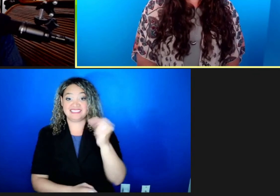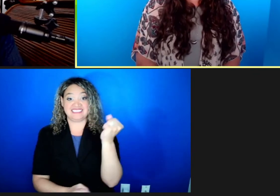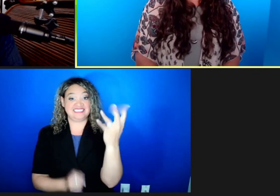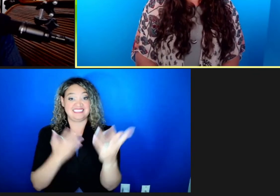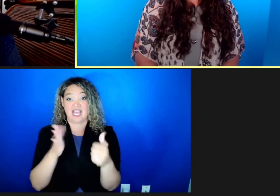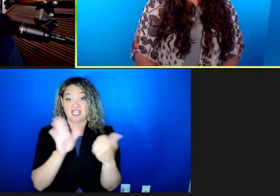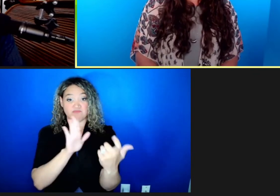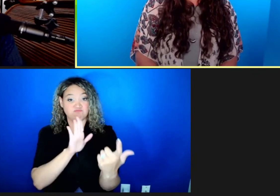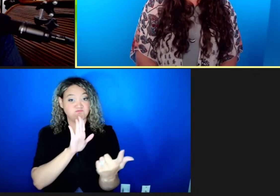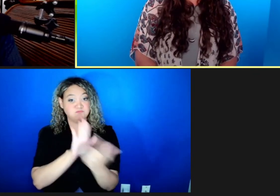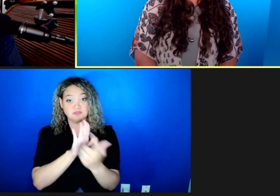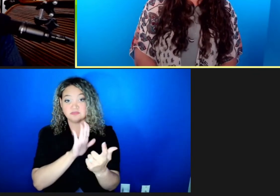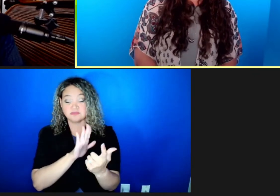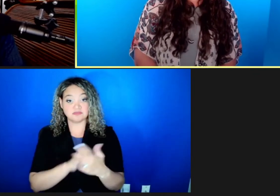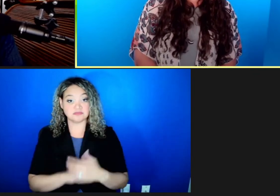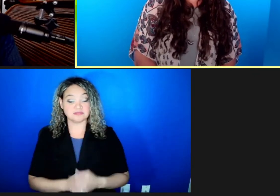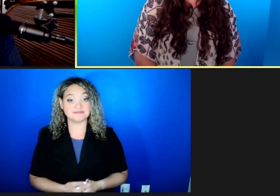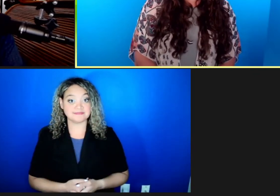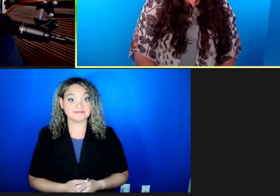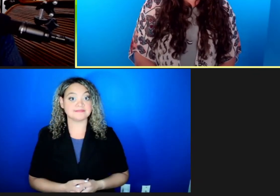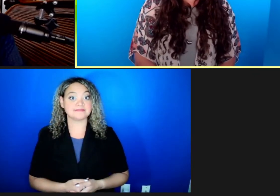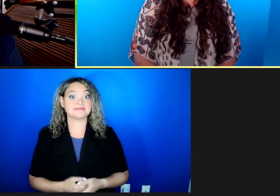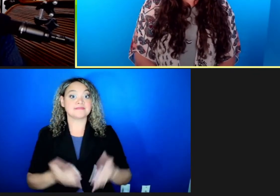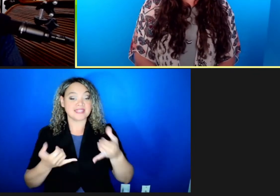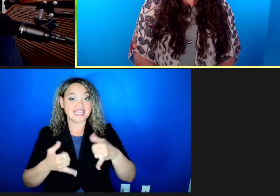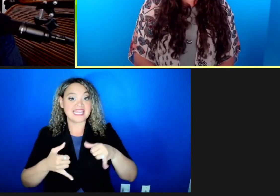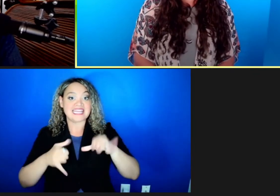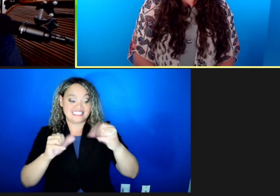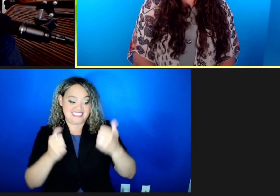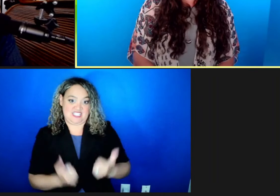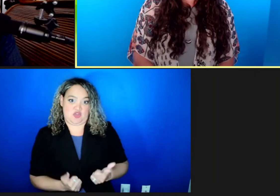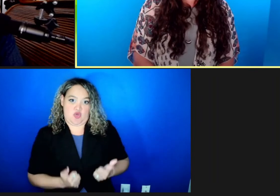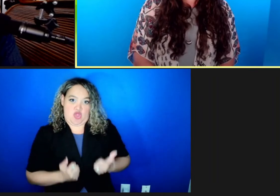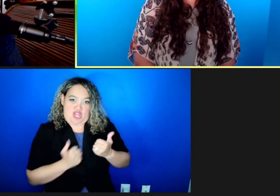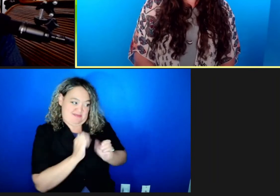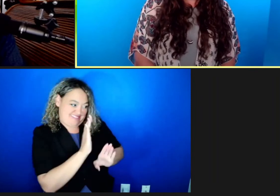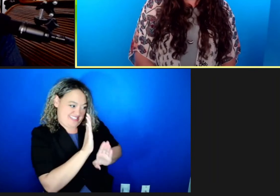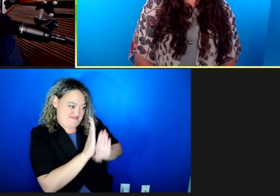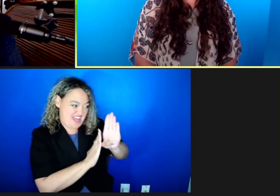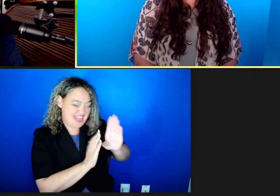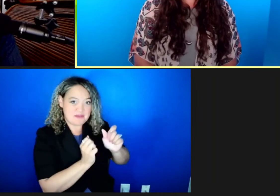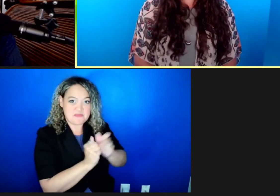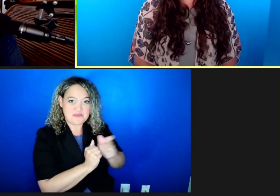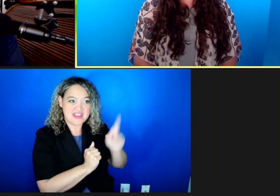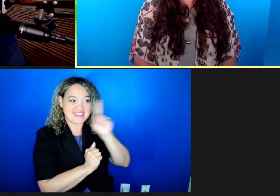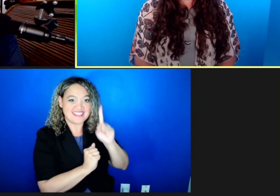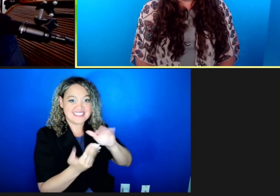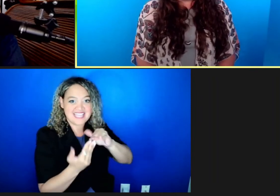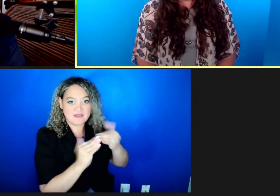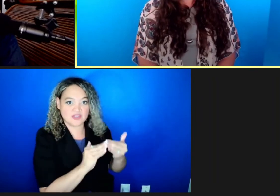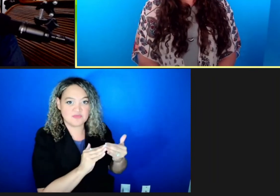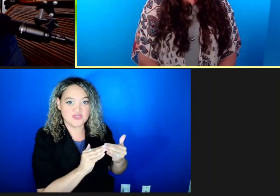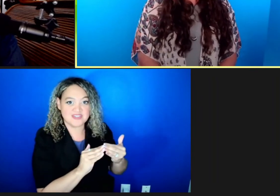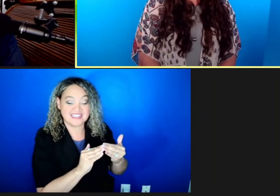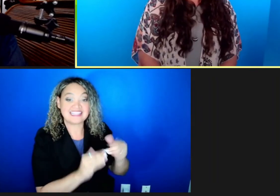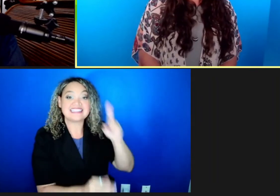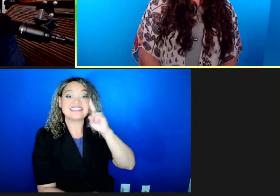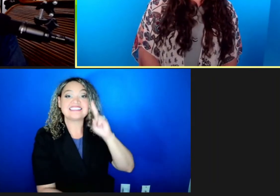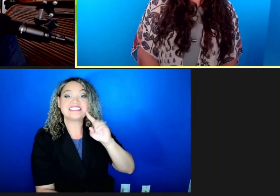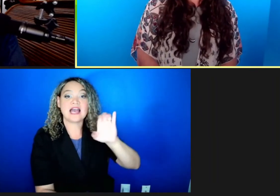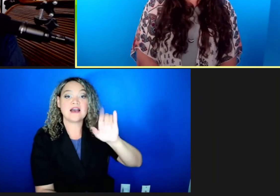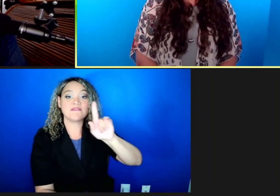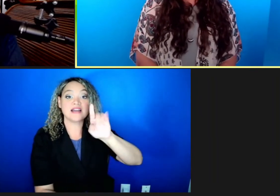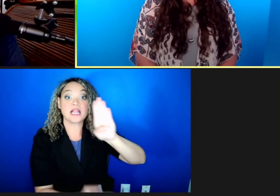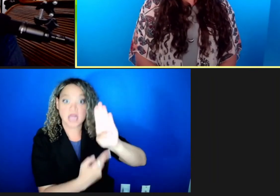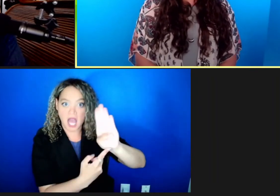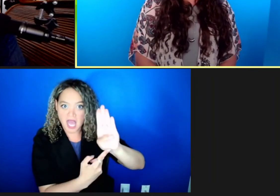use, but it still lived and flourished amongst the deaf communities, deaf clubs, things